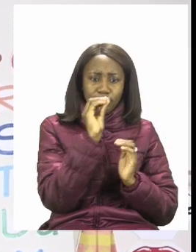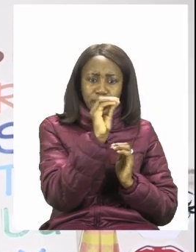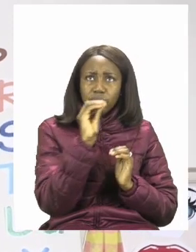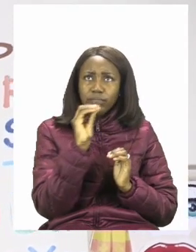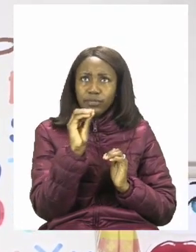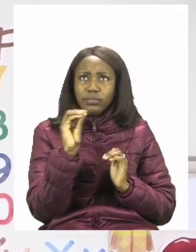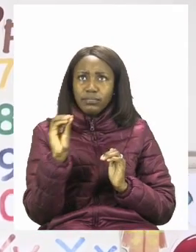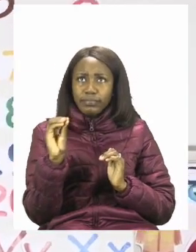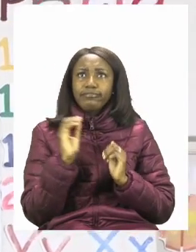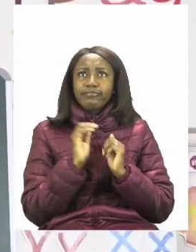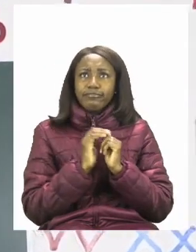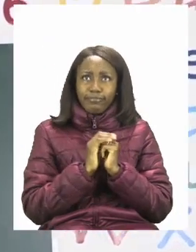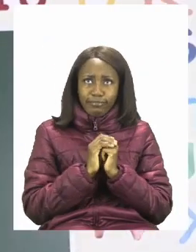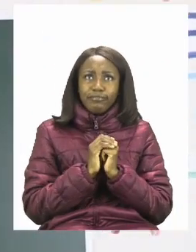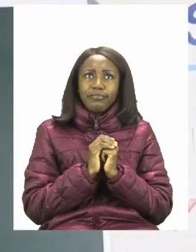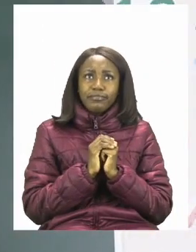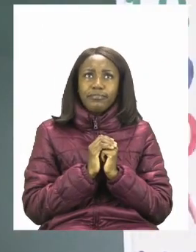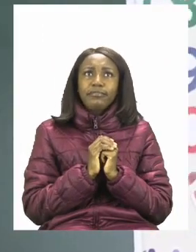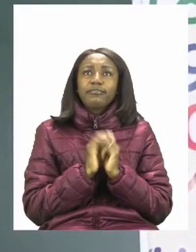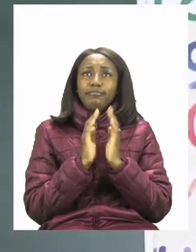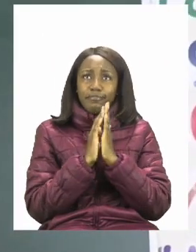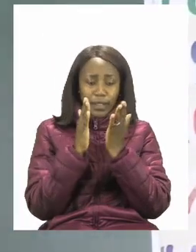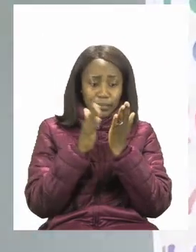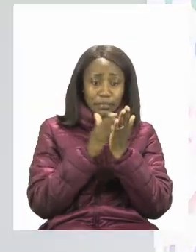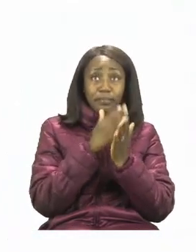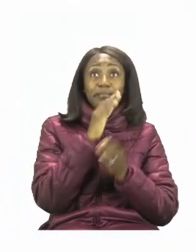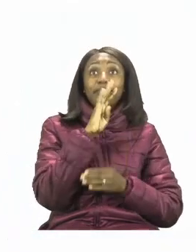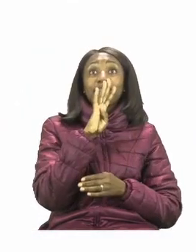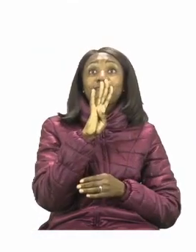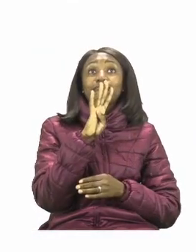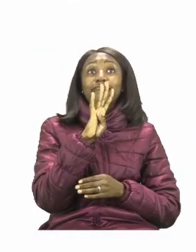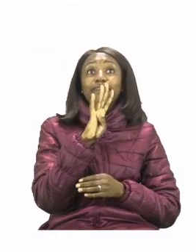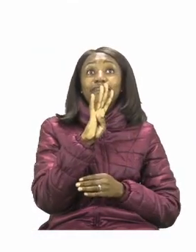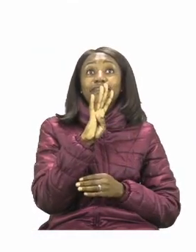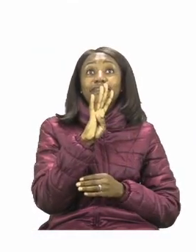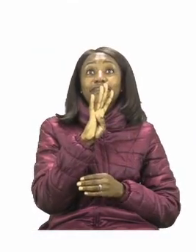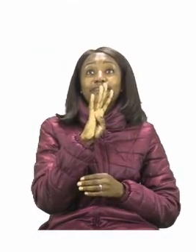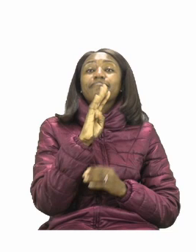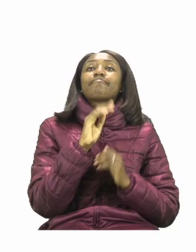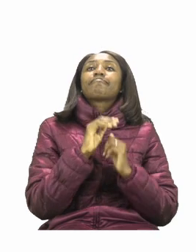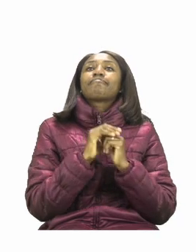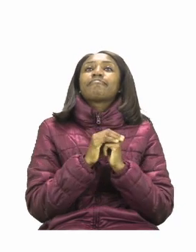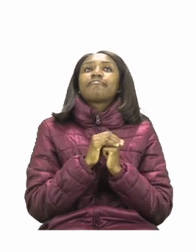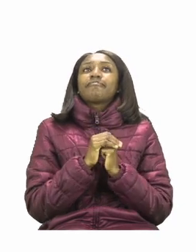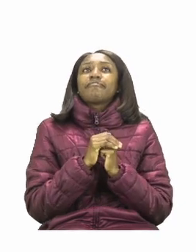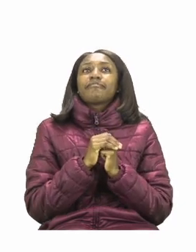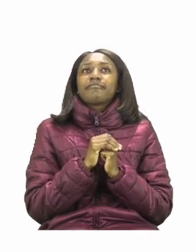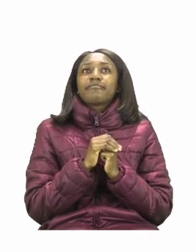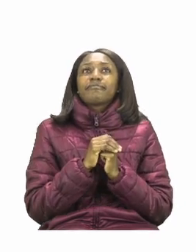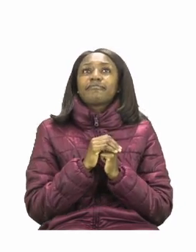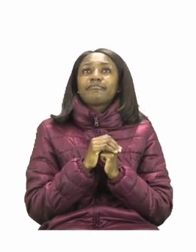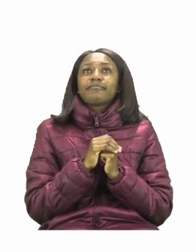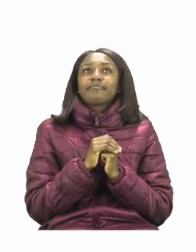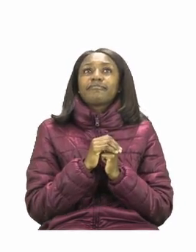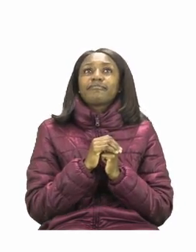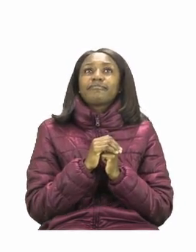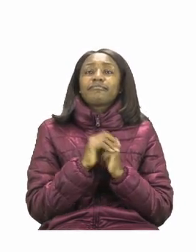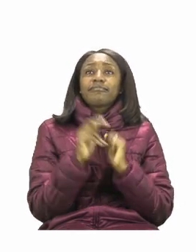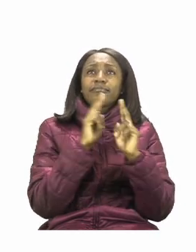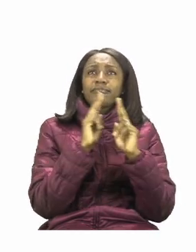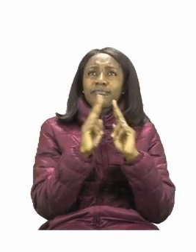part, I want you to turn to page 4 in your booklets. Place